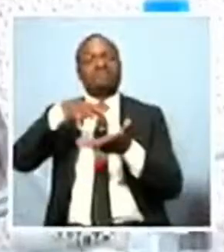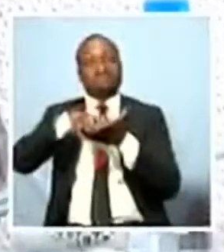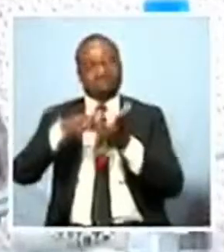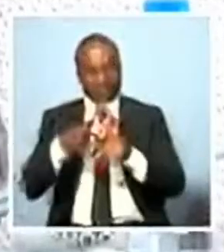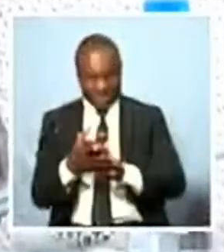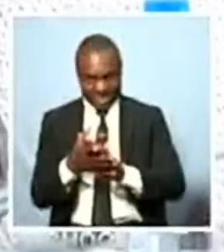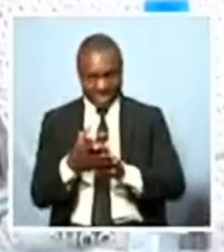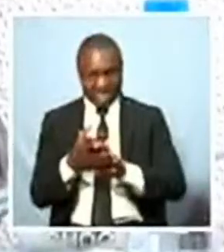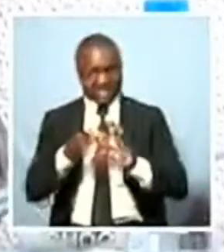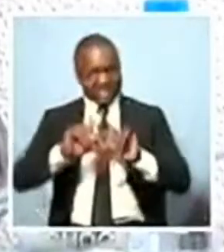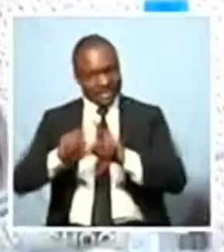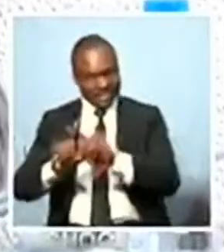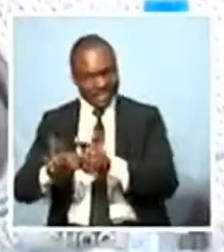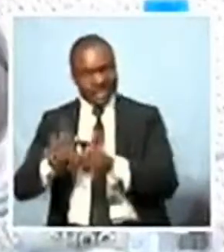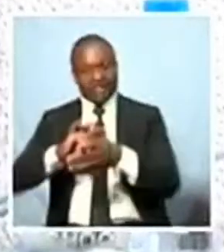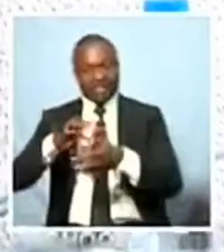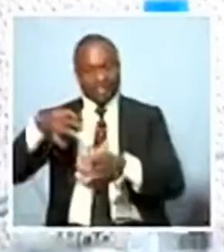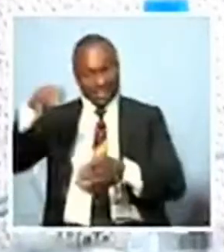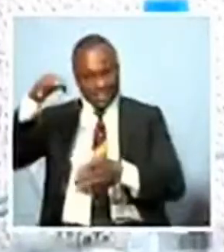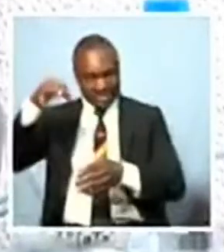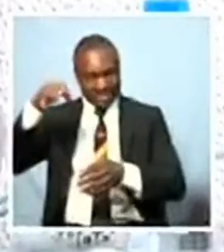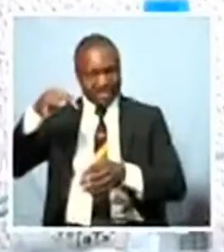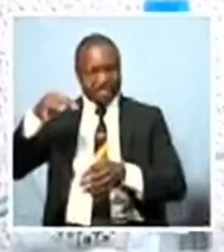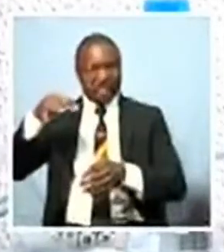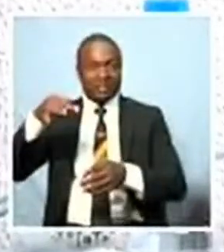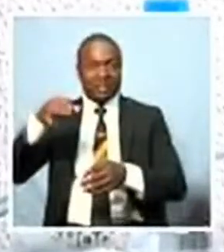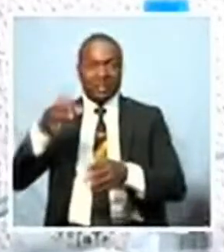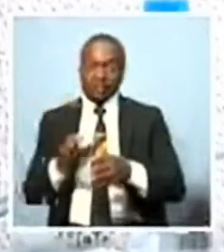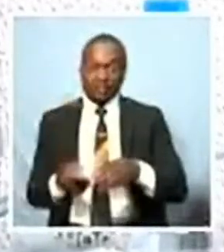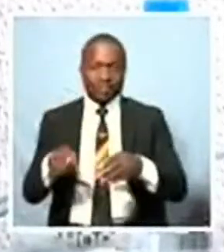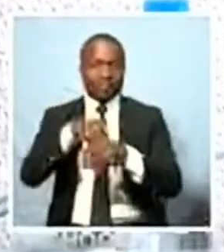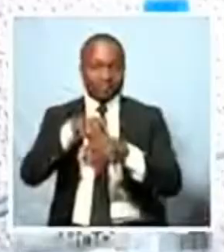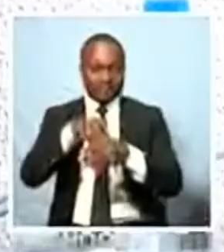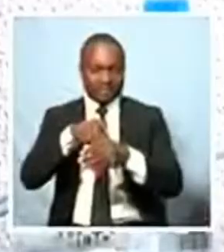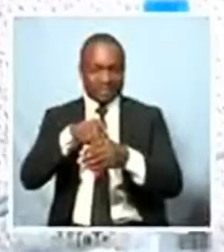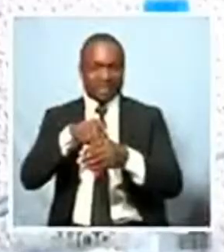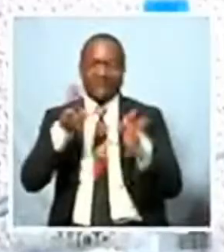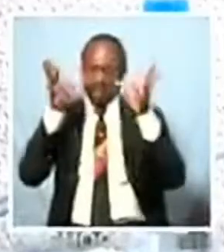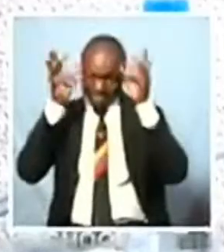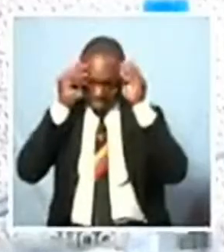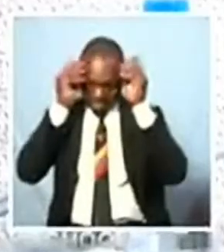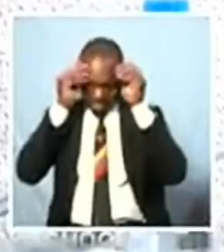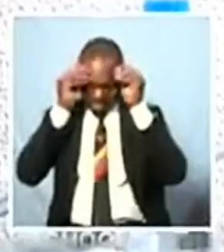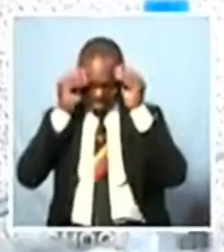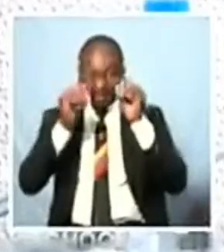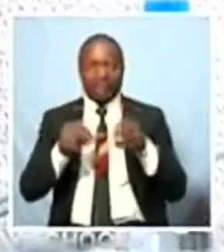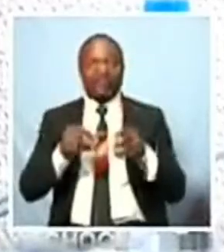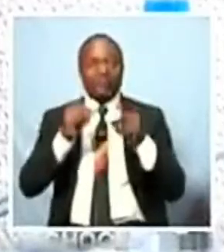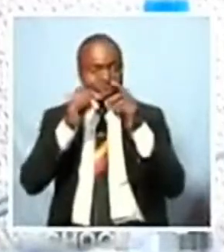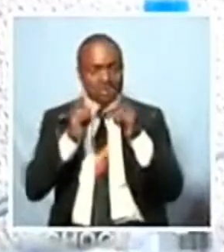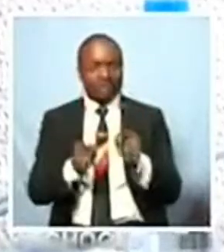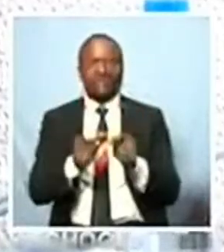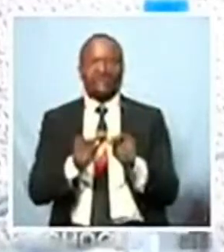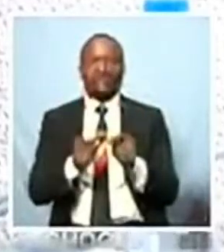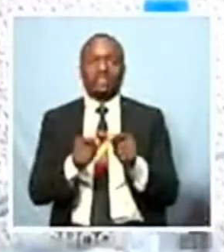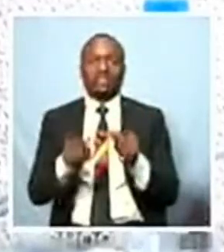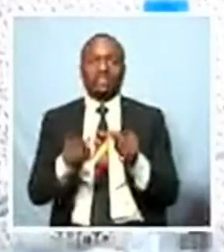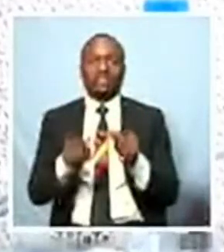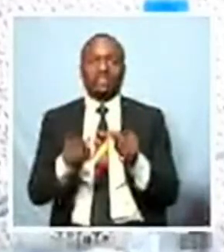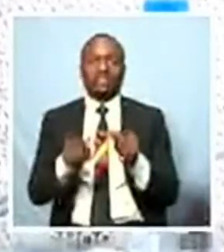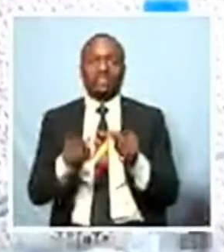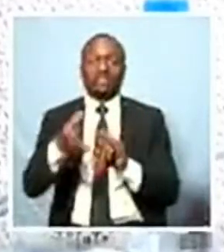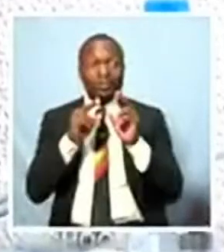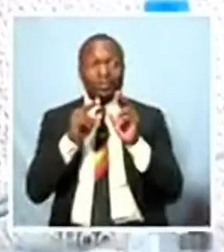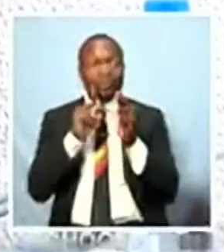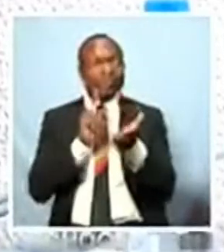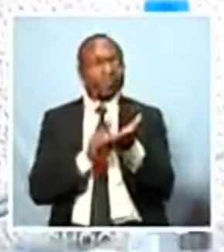of different stakeholders playing their role competently that will get us to have these results. Dr. Kwame